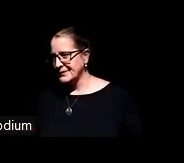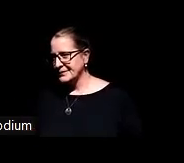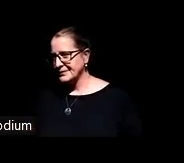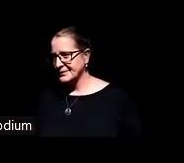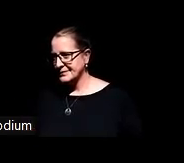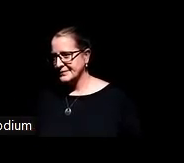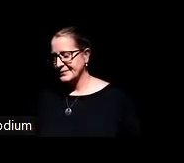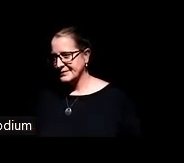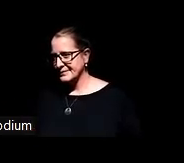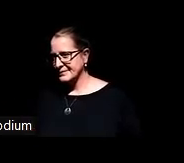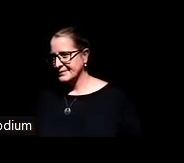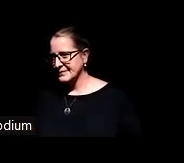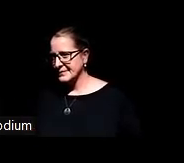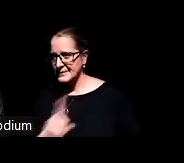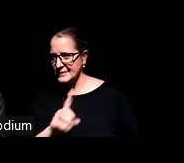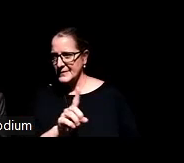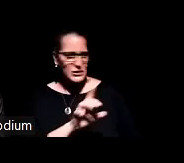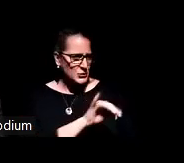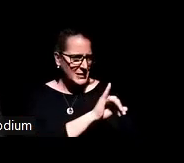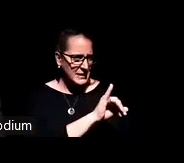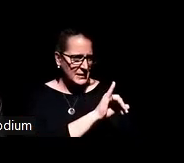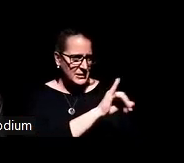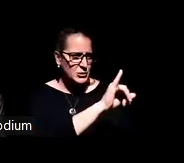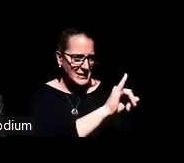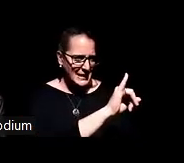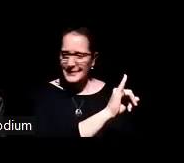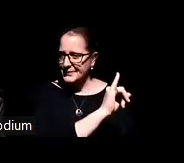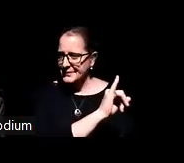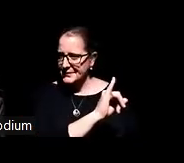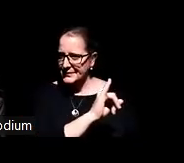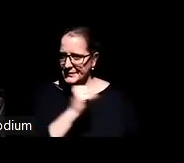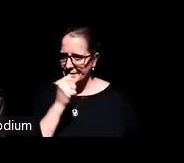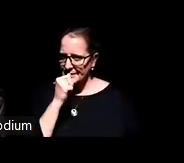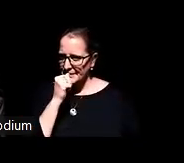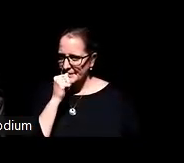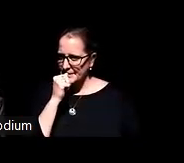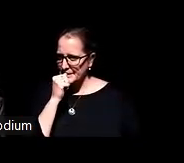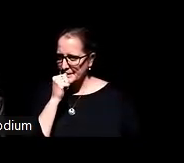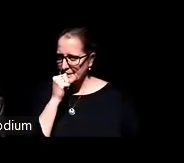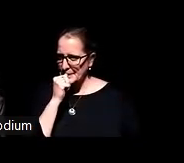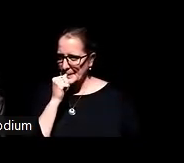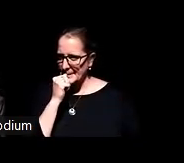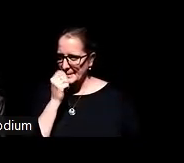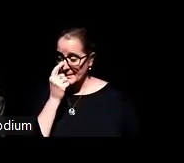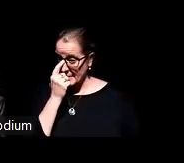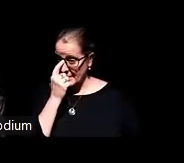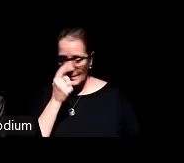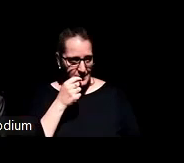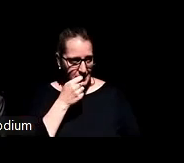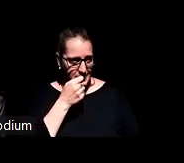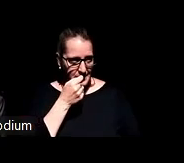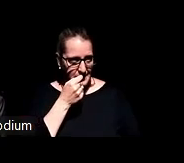just Is your curious organization with, involved with the data? conversion of trucking from diesel